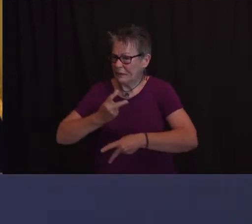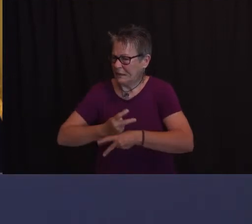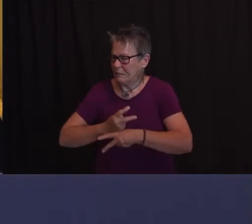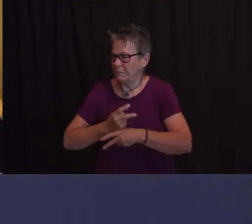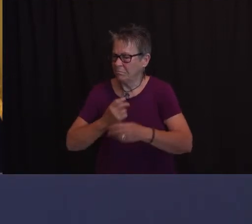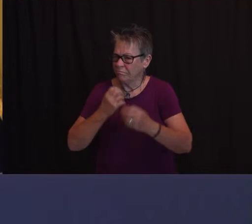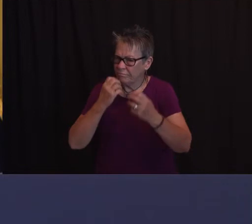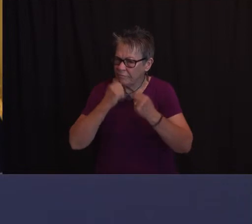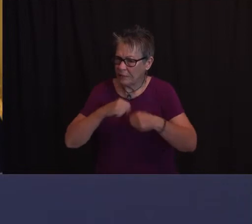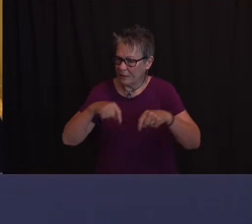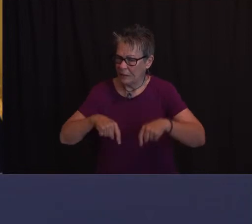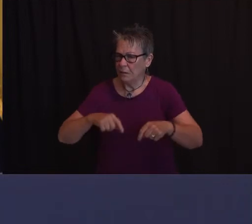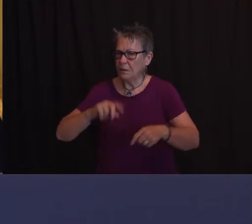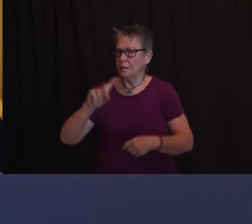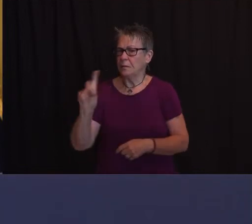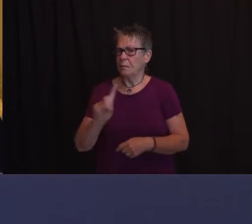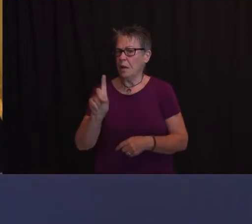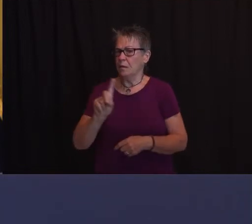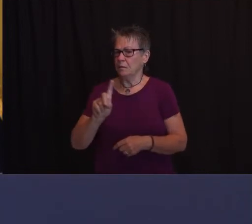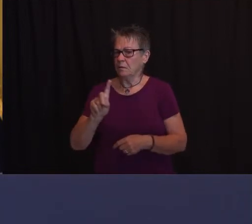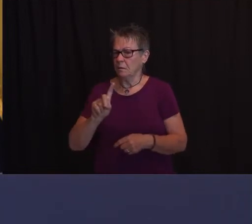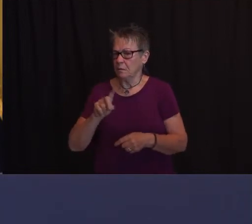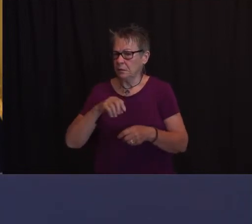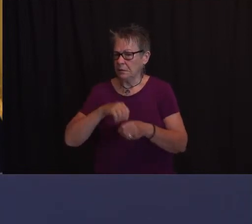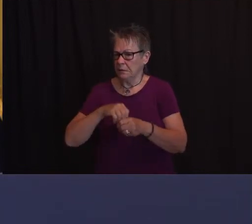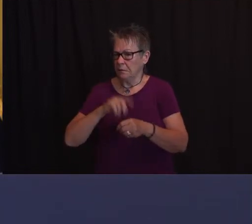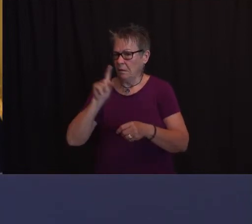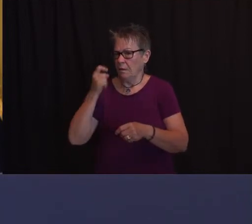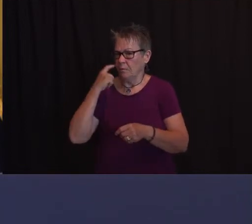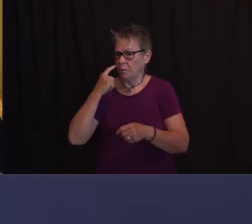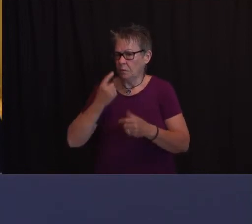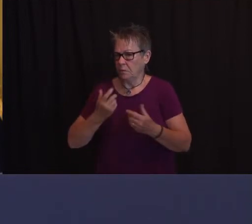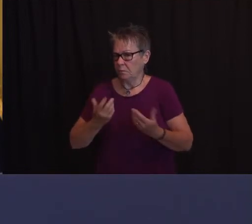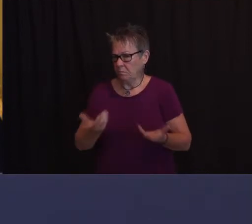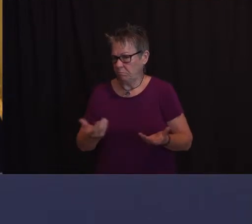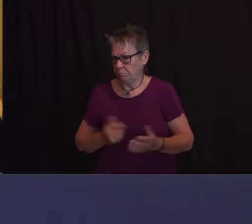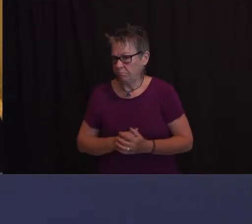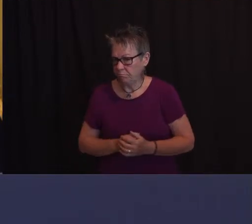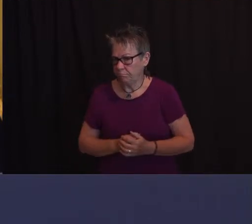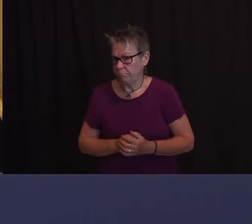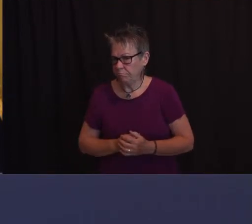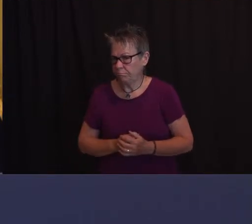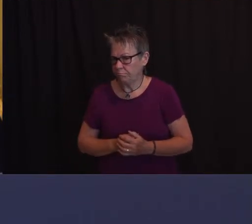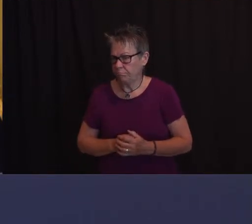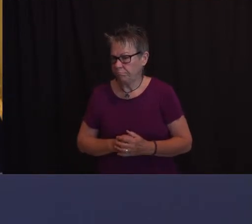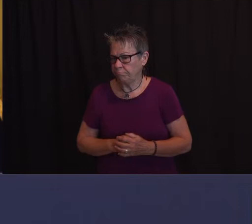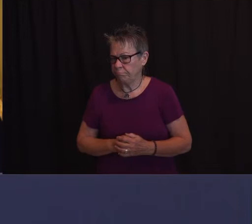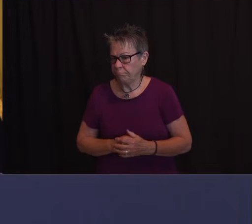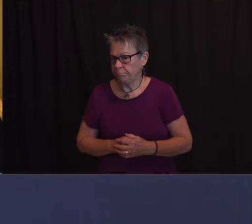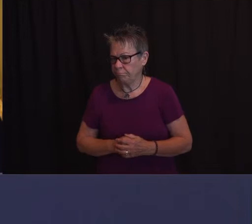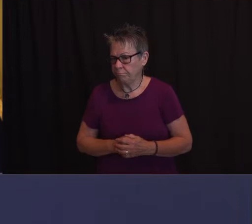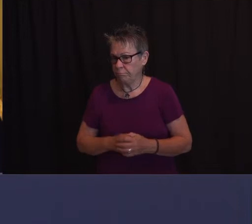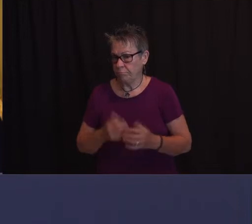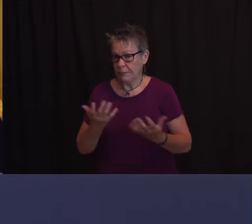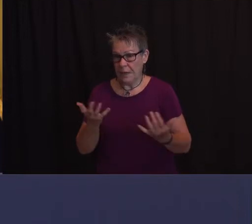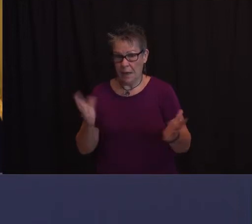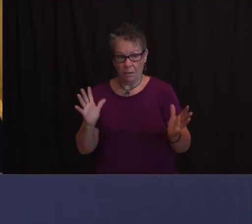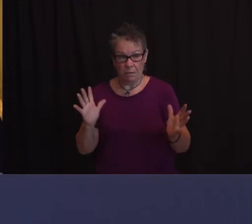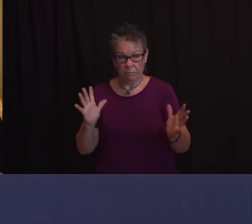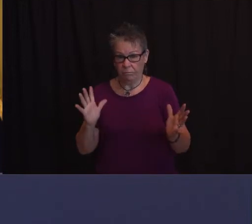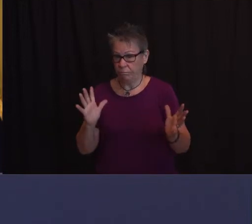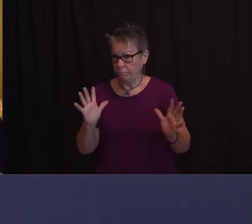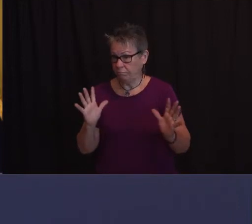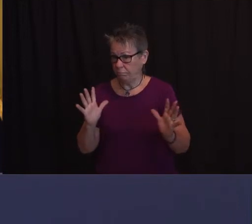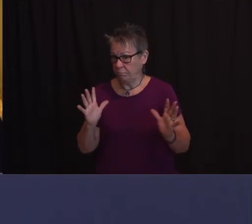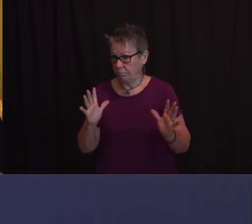very helpful ally, as you can guess, at every step of the way. So with that, I'm going to take a quick swig of water,